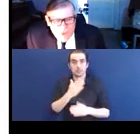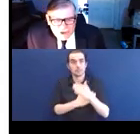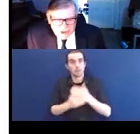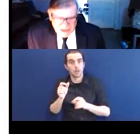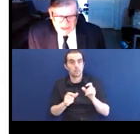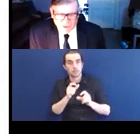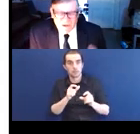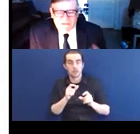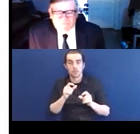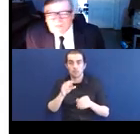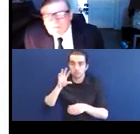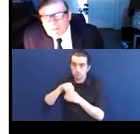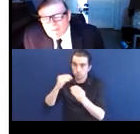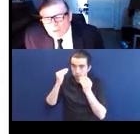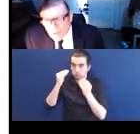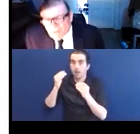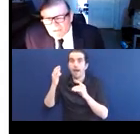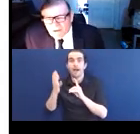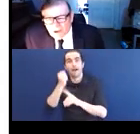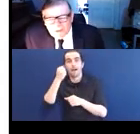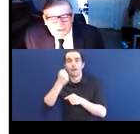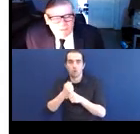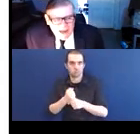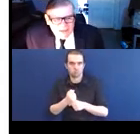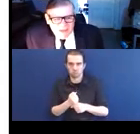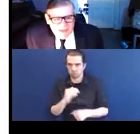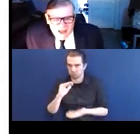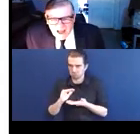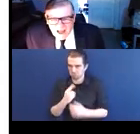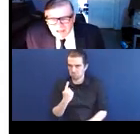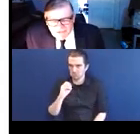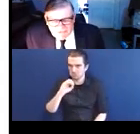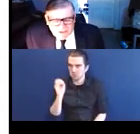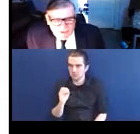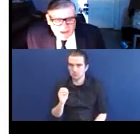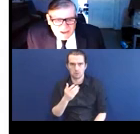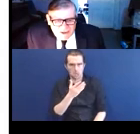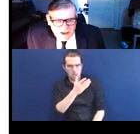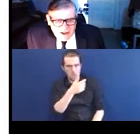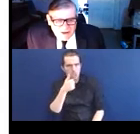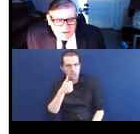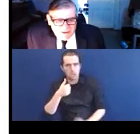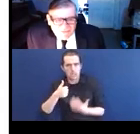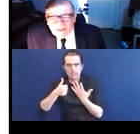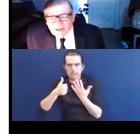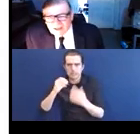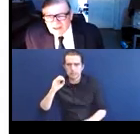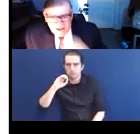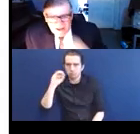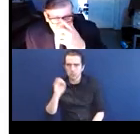more successful in preparing women for employment than men, 71 to